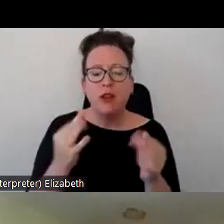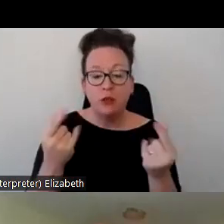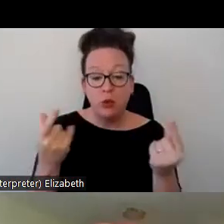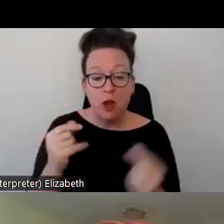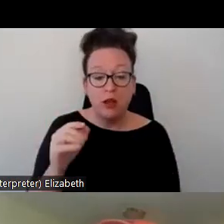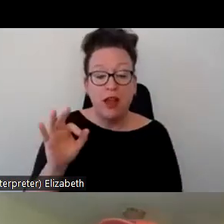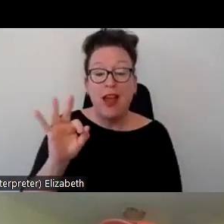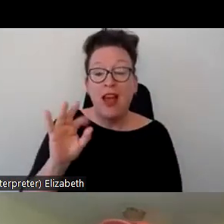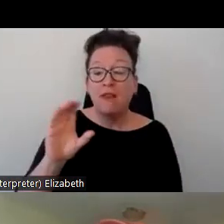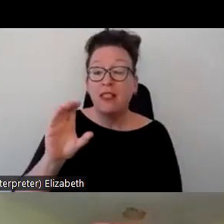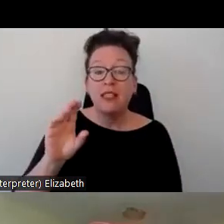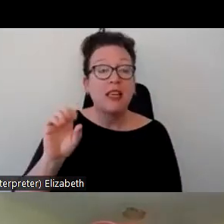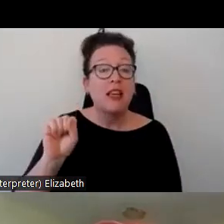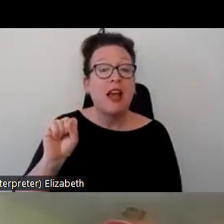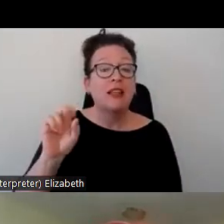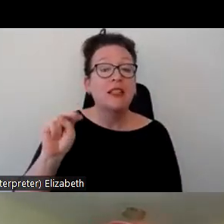fcsn.org.